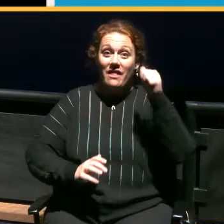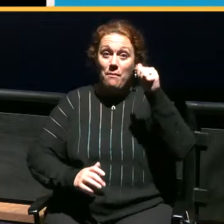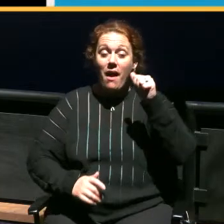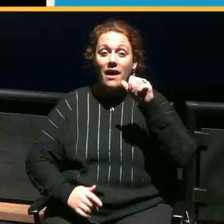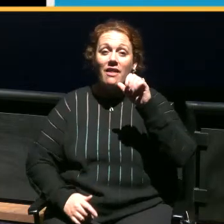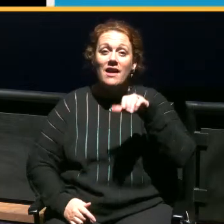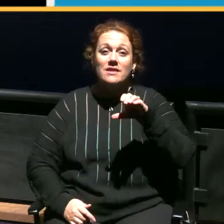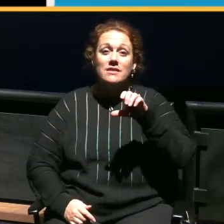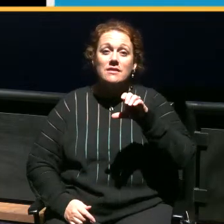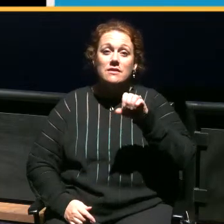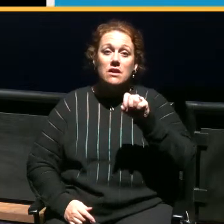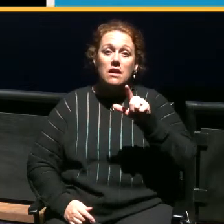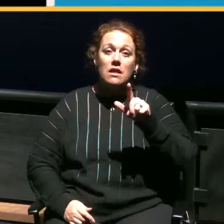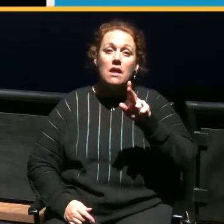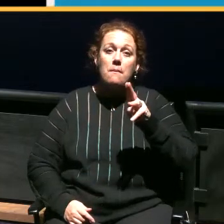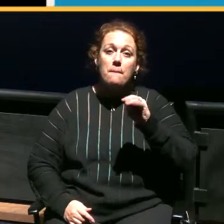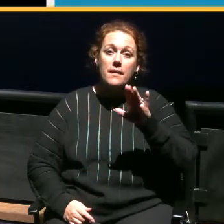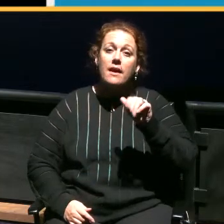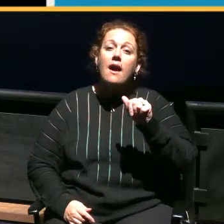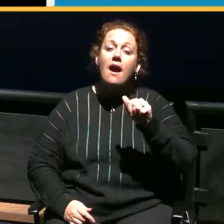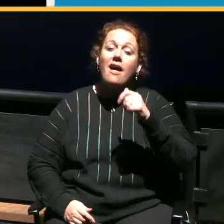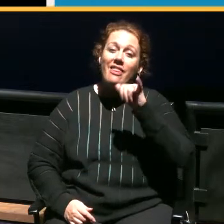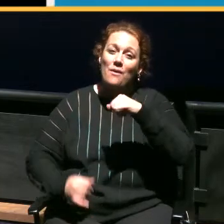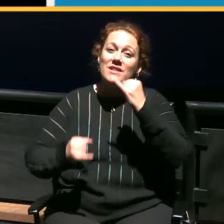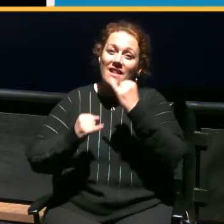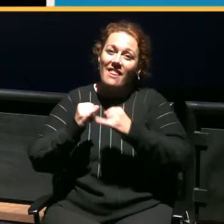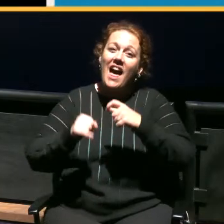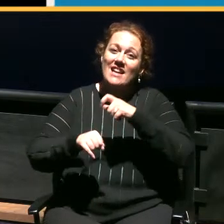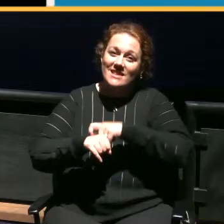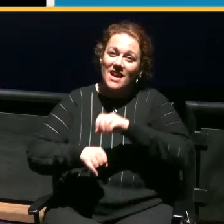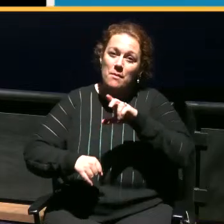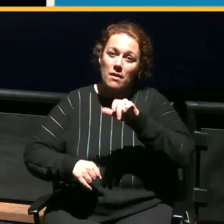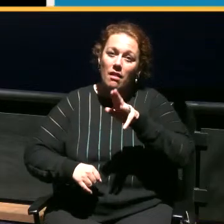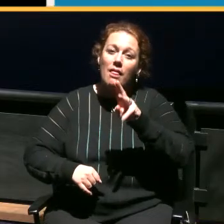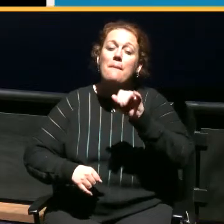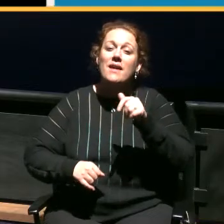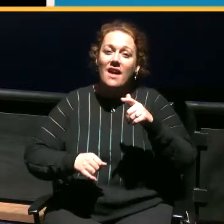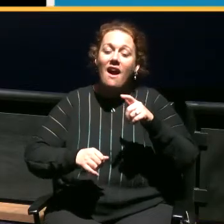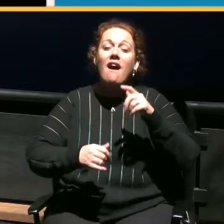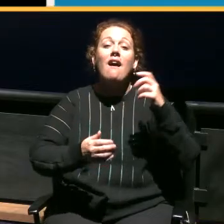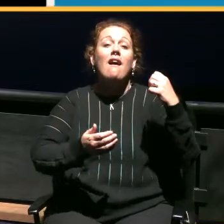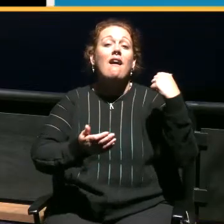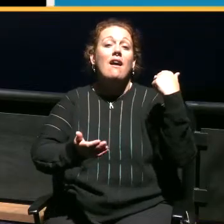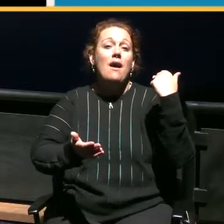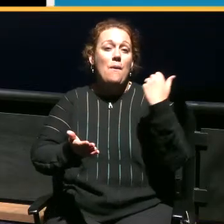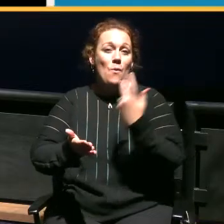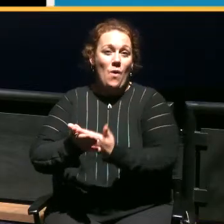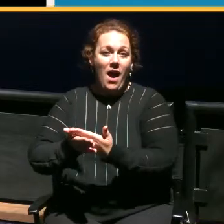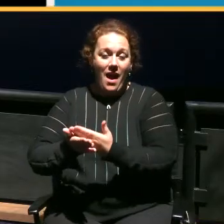Columbia. That's the last time Space Shuttle Columbia made it back to Earth successfully. The next flight